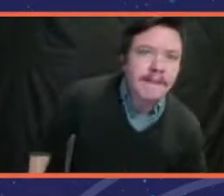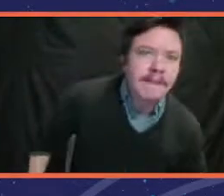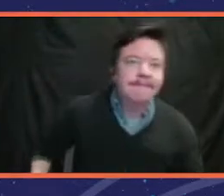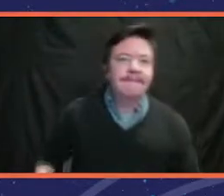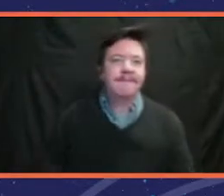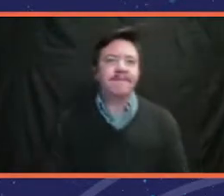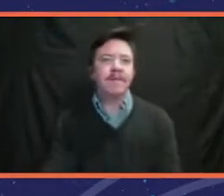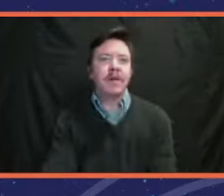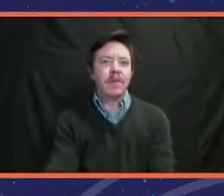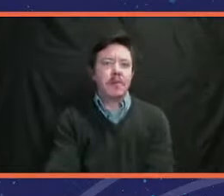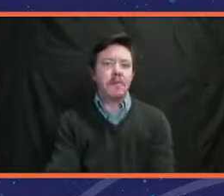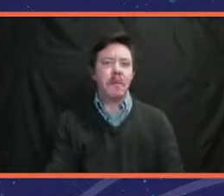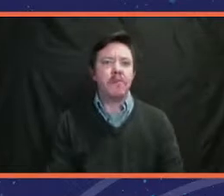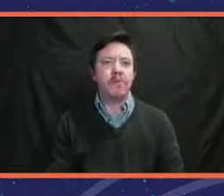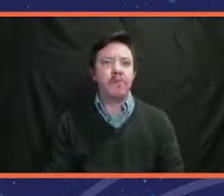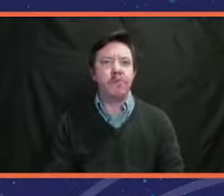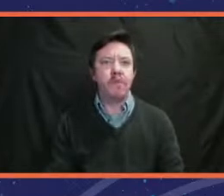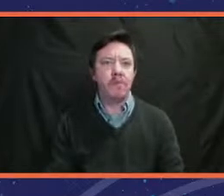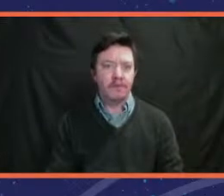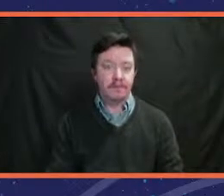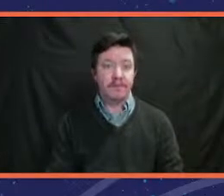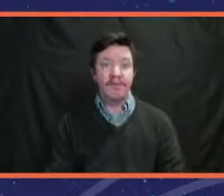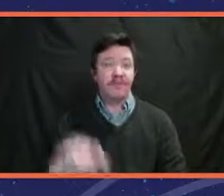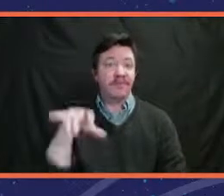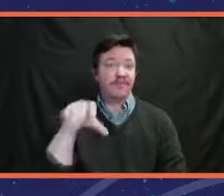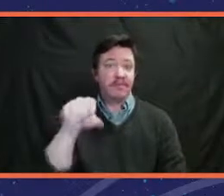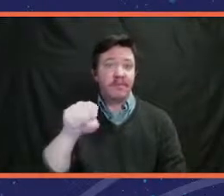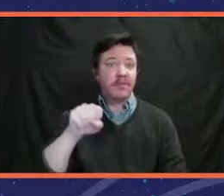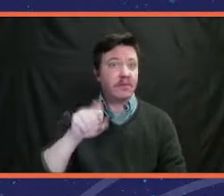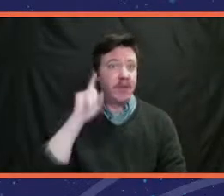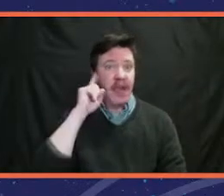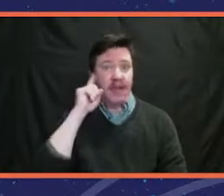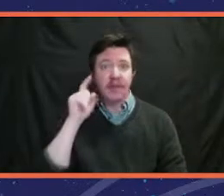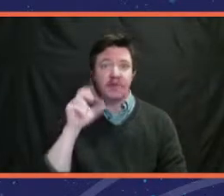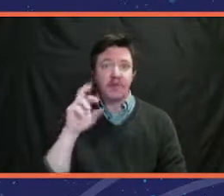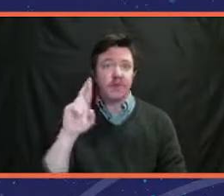So yeah, I think it's just this reconnection to,